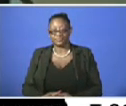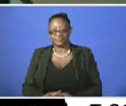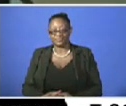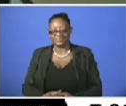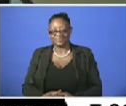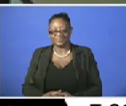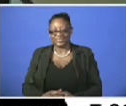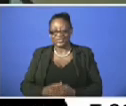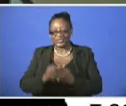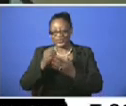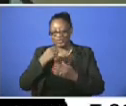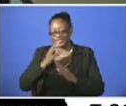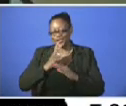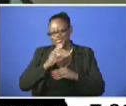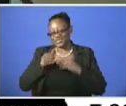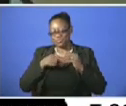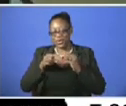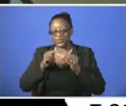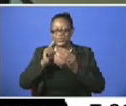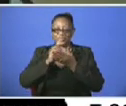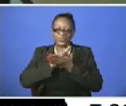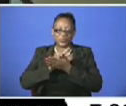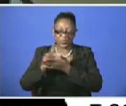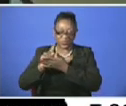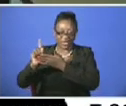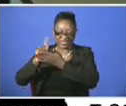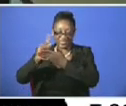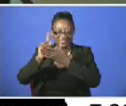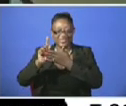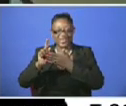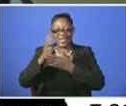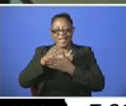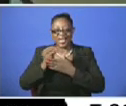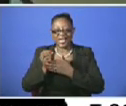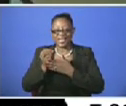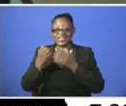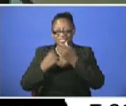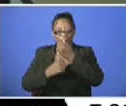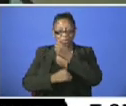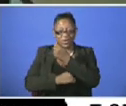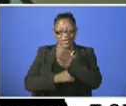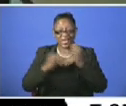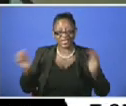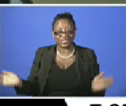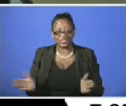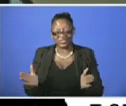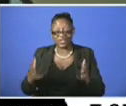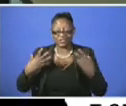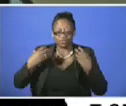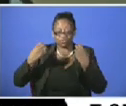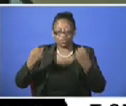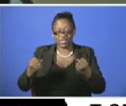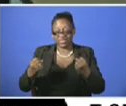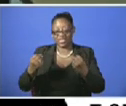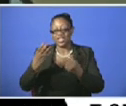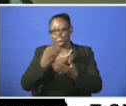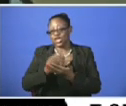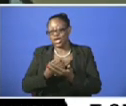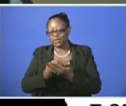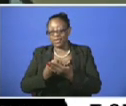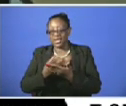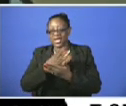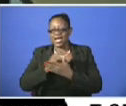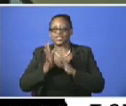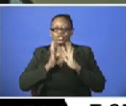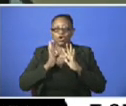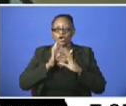Youngsters spent weeks researching and provided a myriad of viewpoints, both supporting and challenging measures to strengthen the economy, as well as